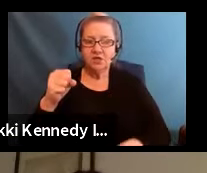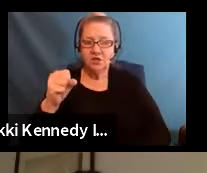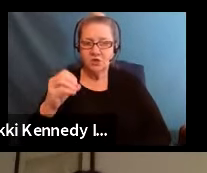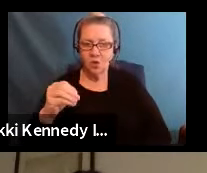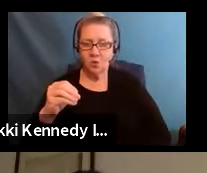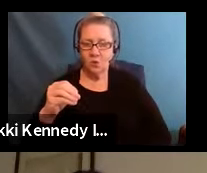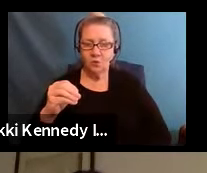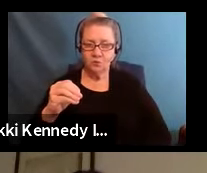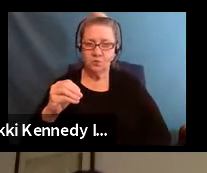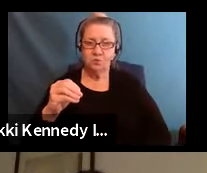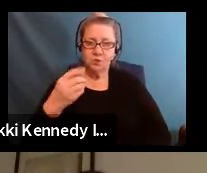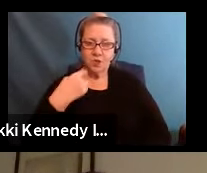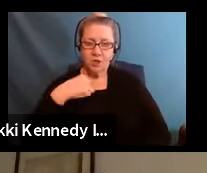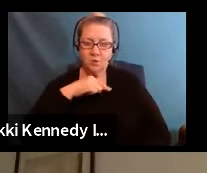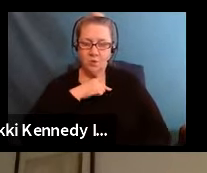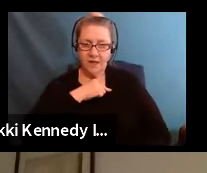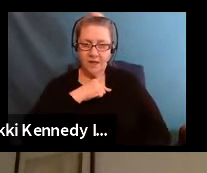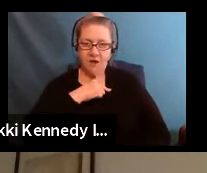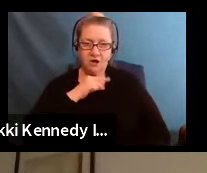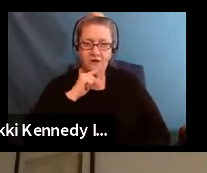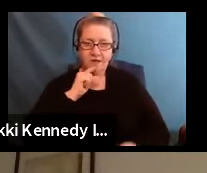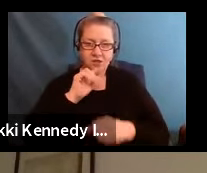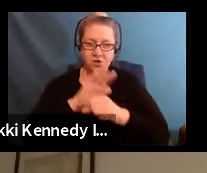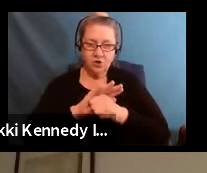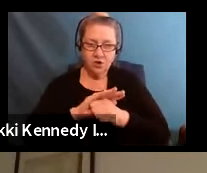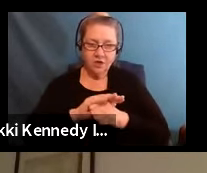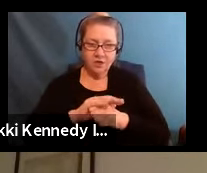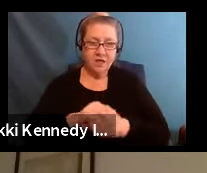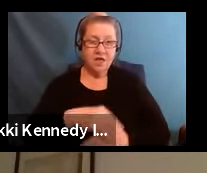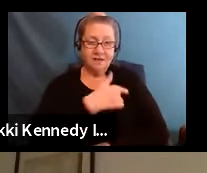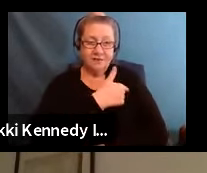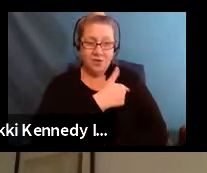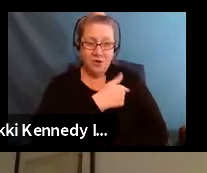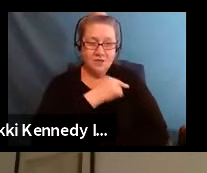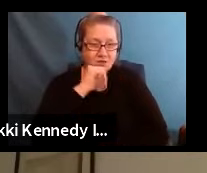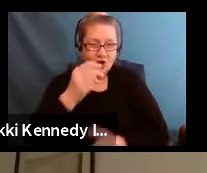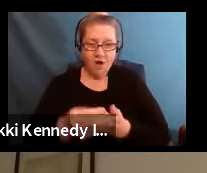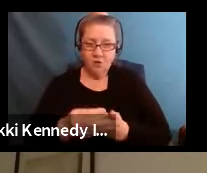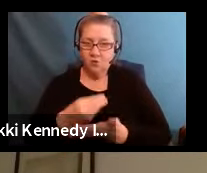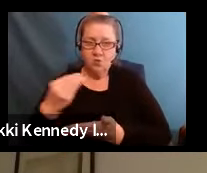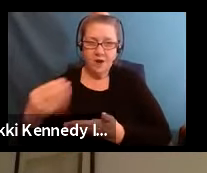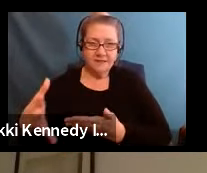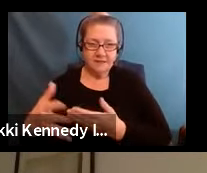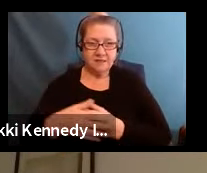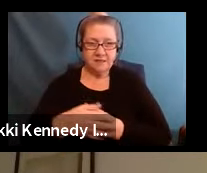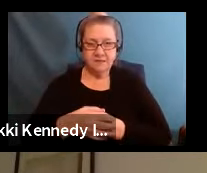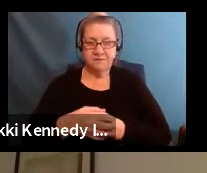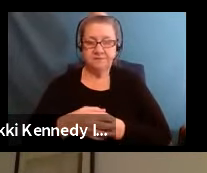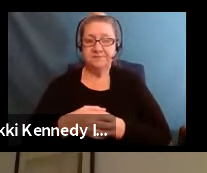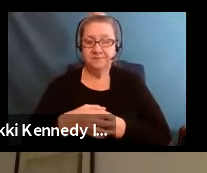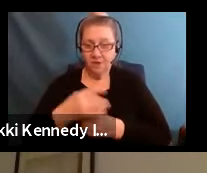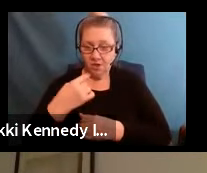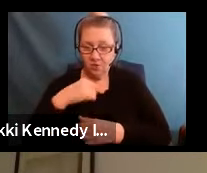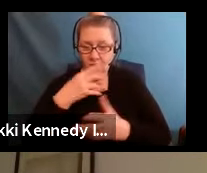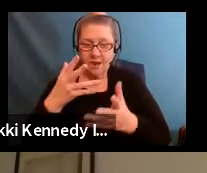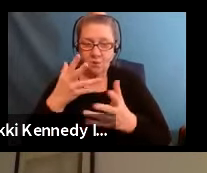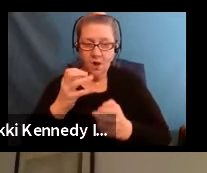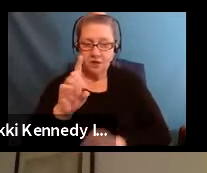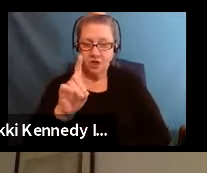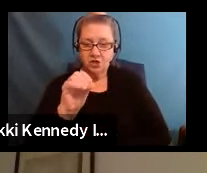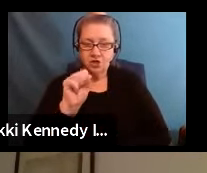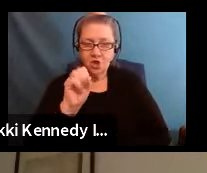are ensuring that doses aren't wasted, right? And so we want to get those doses in